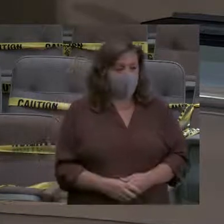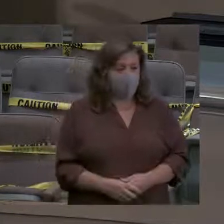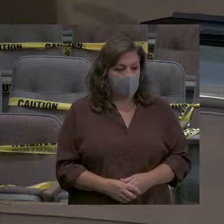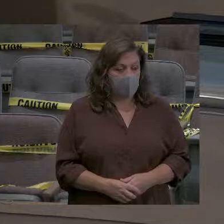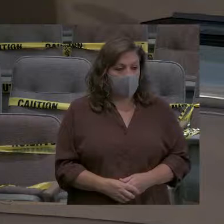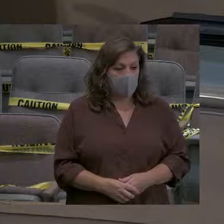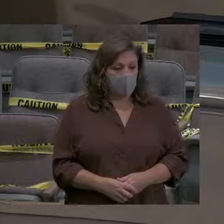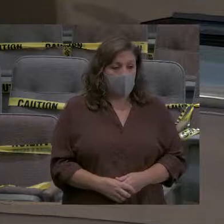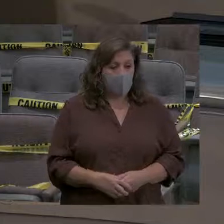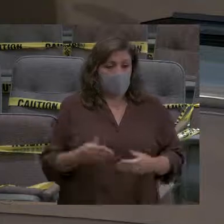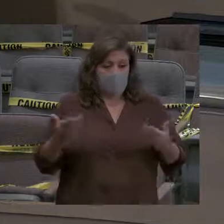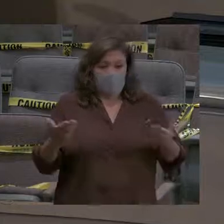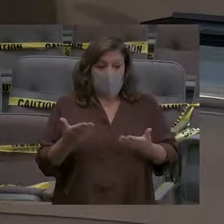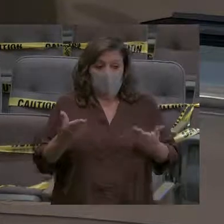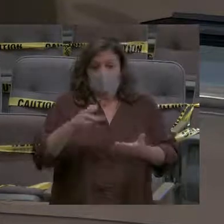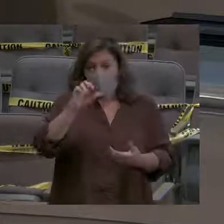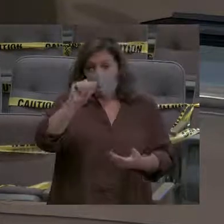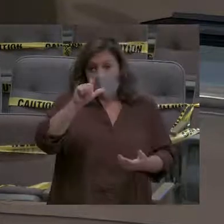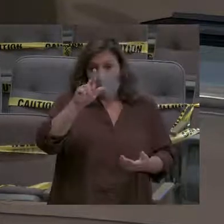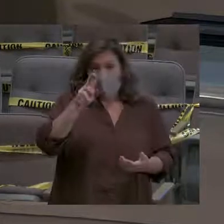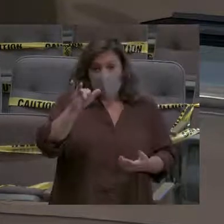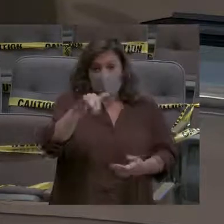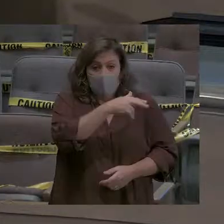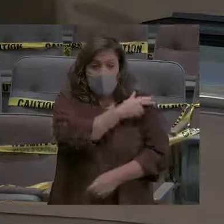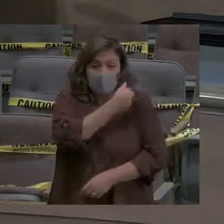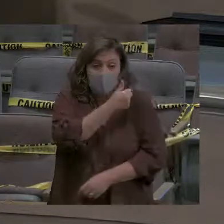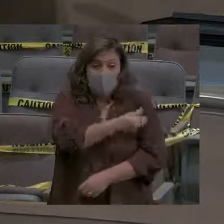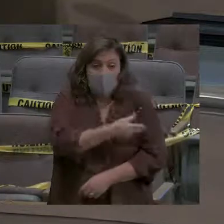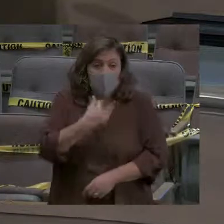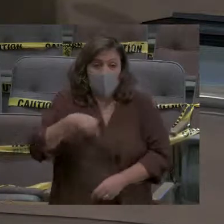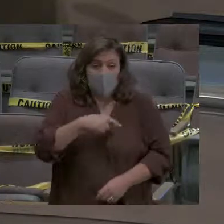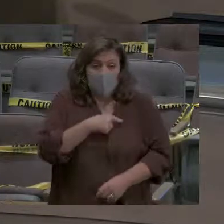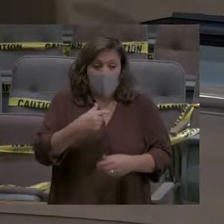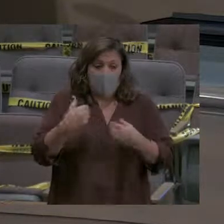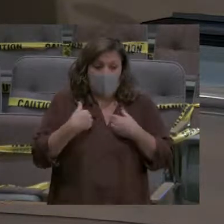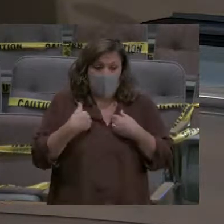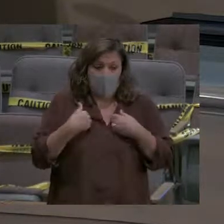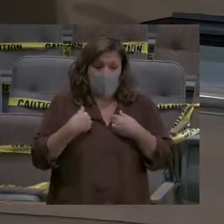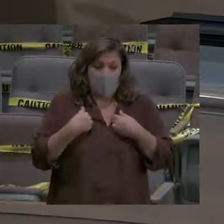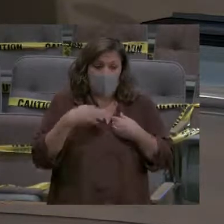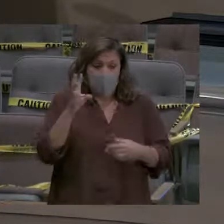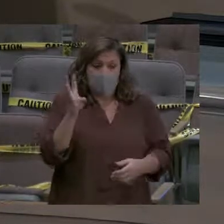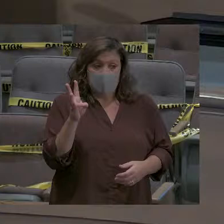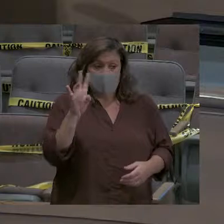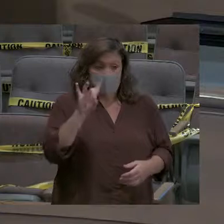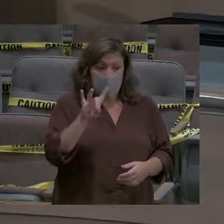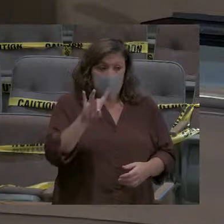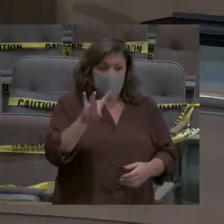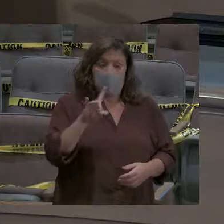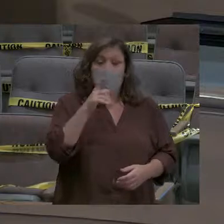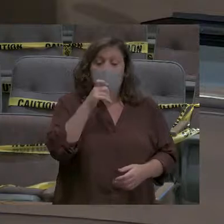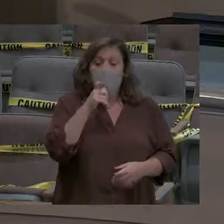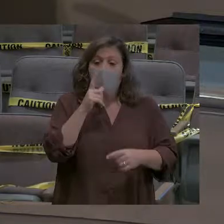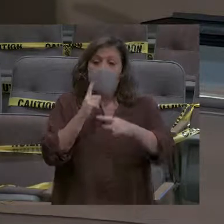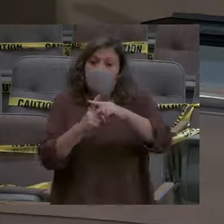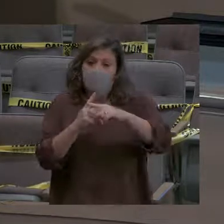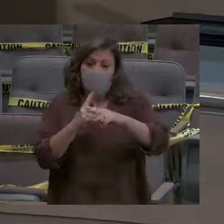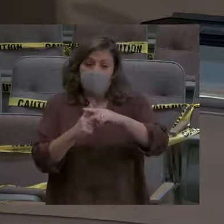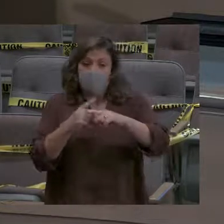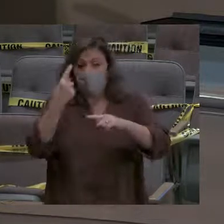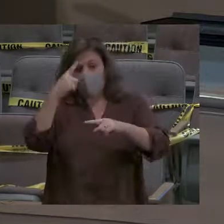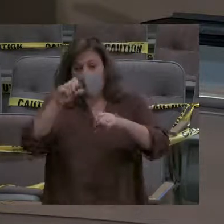At Phoebe, Maine and Albany, we had 68 patients who were positive